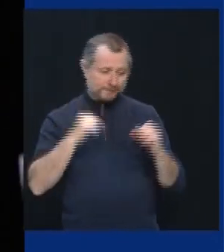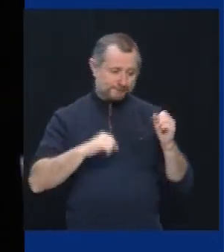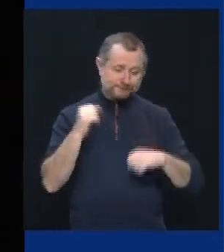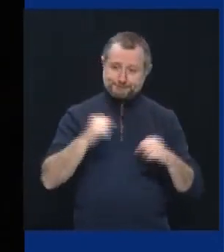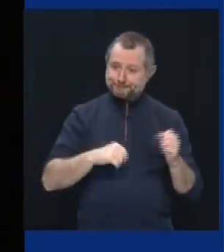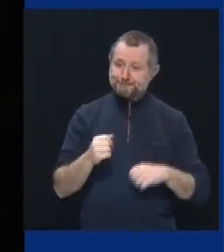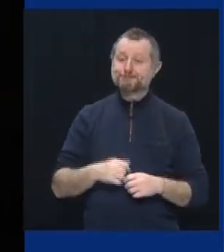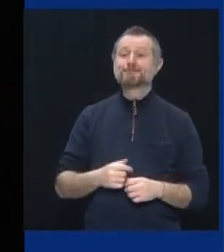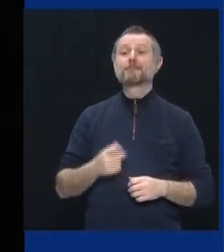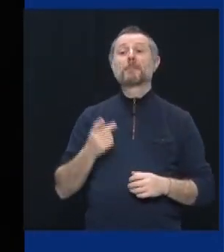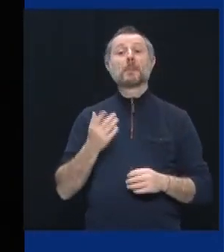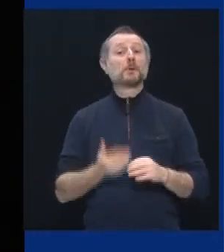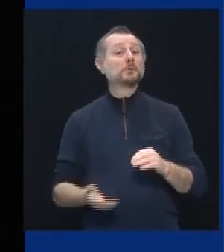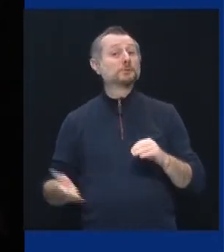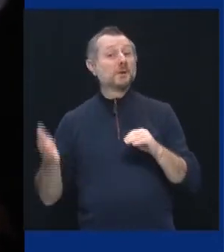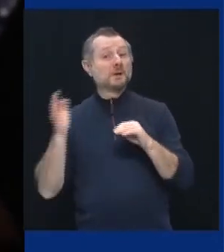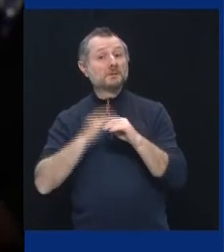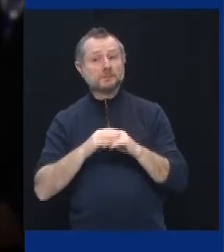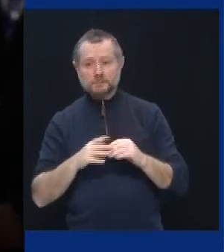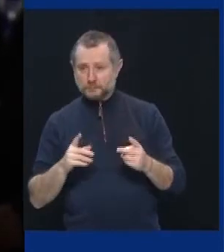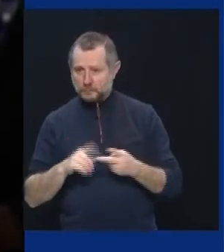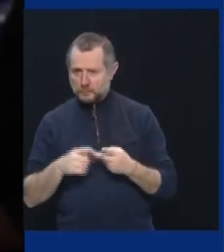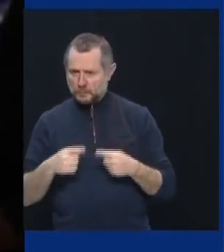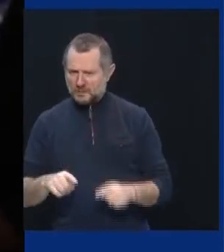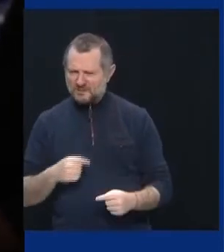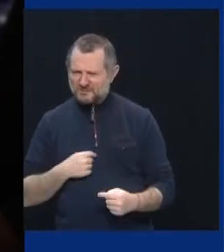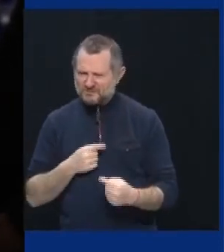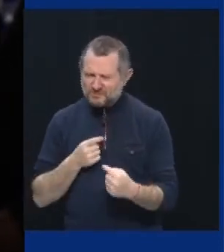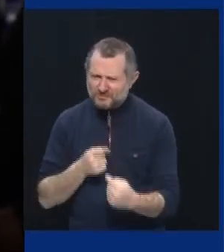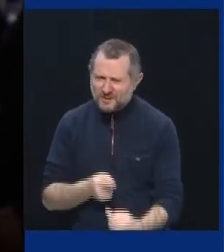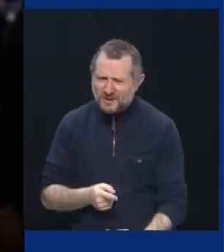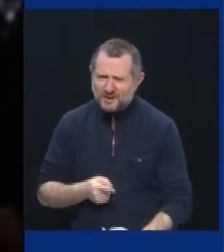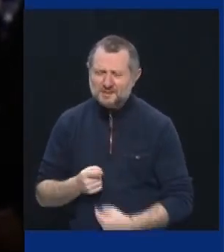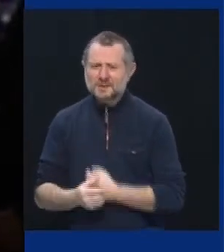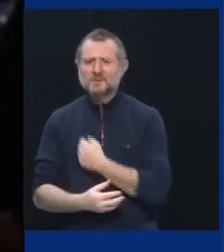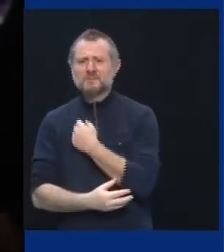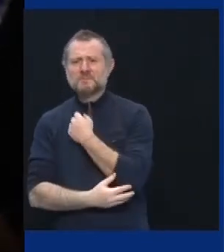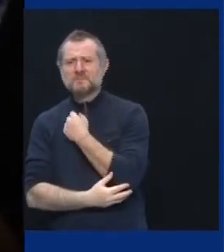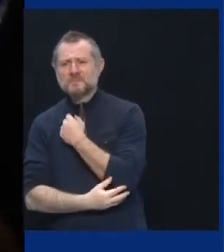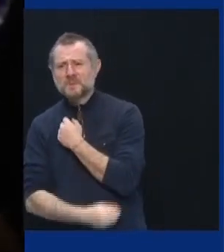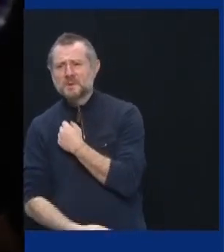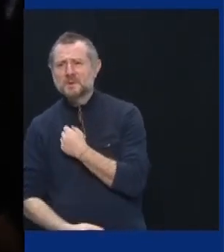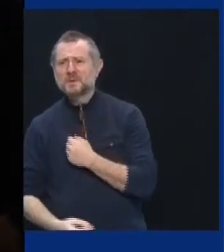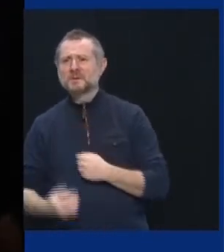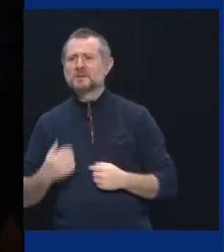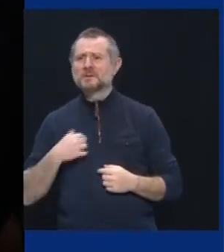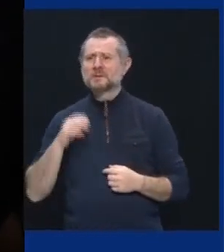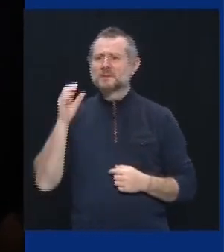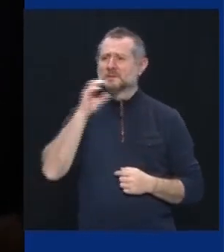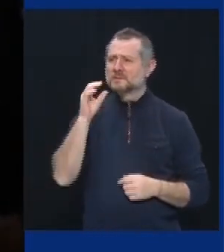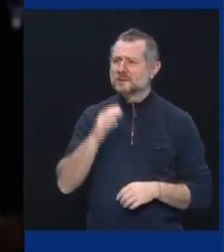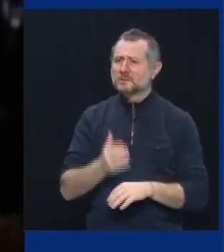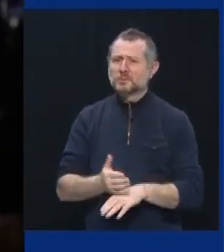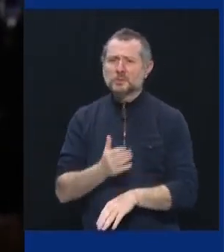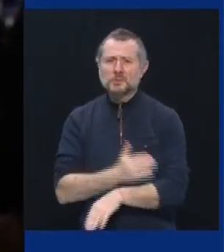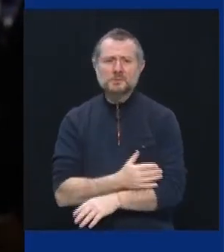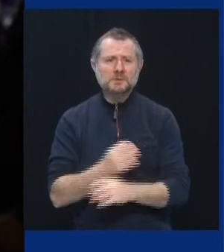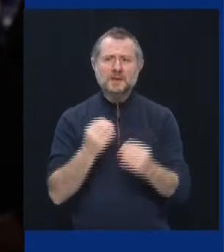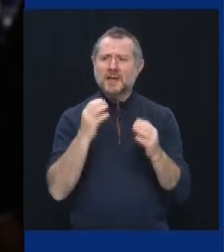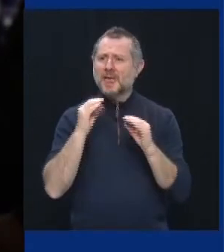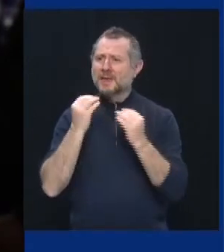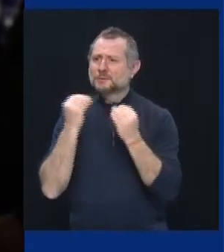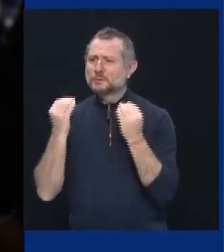on top of that, while we're struggling through poverty and looking for better education and homes for our